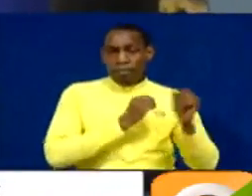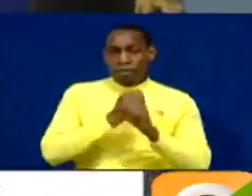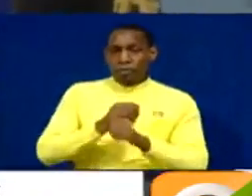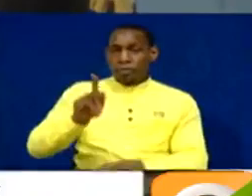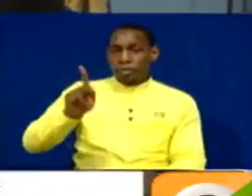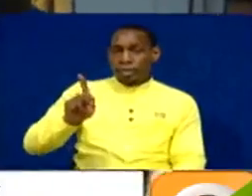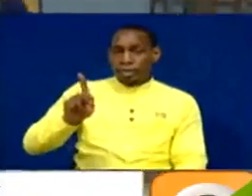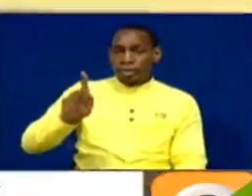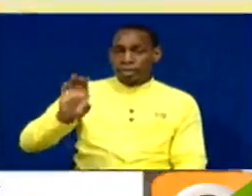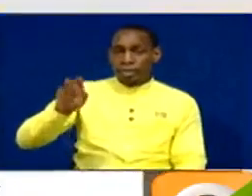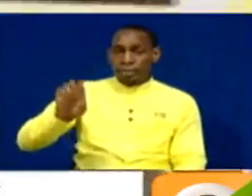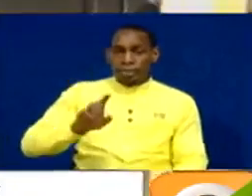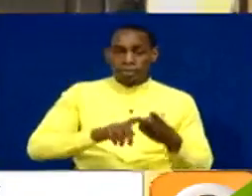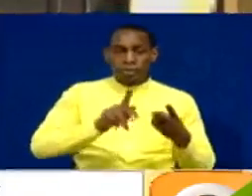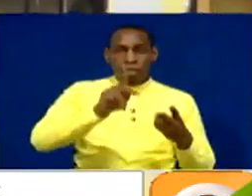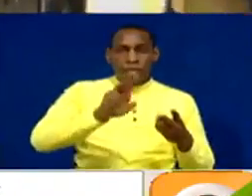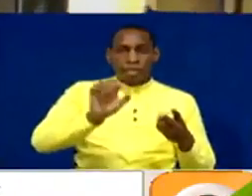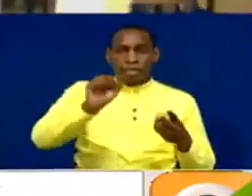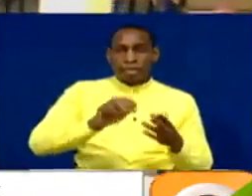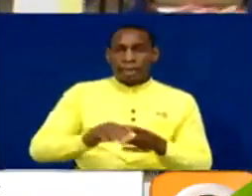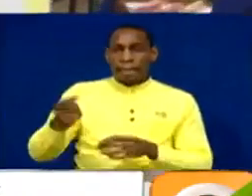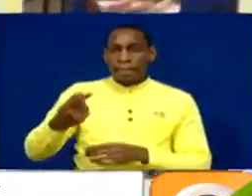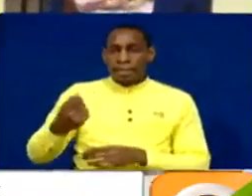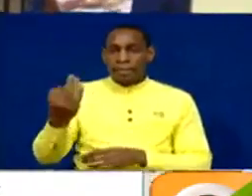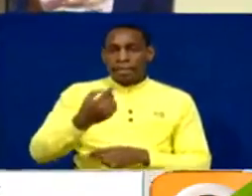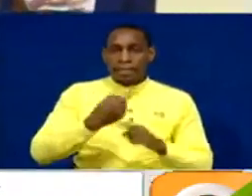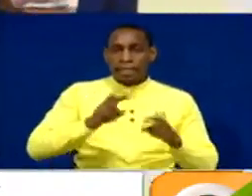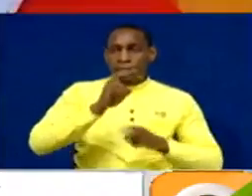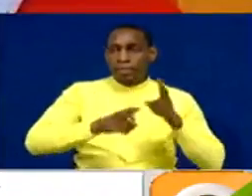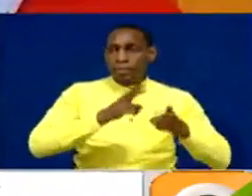for KCPE and KCSE in March